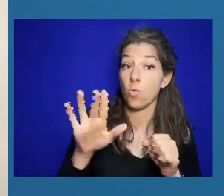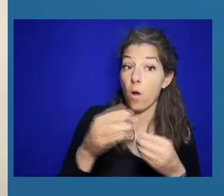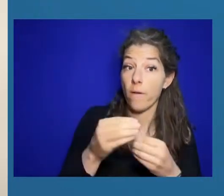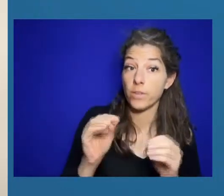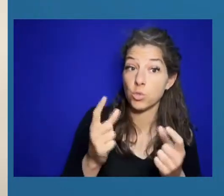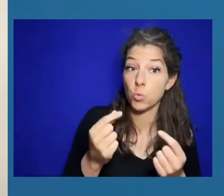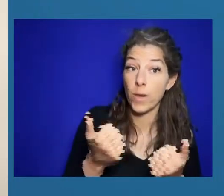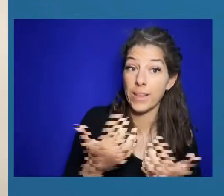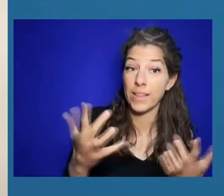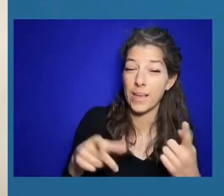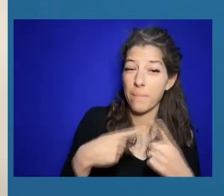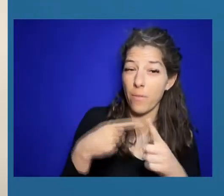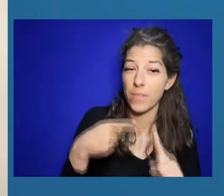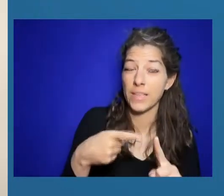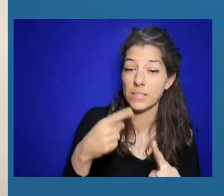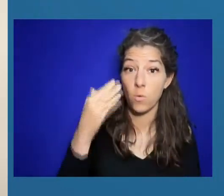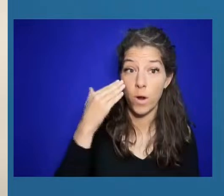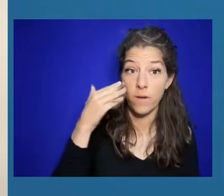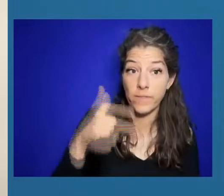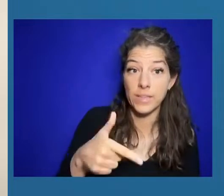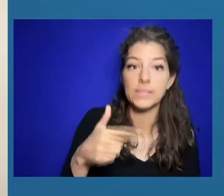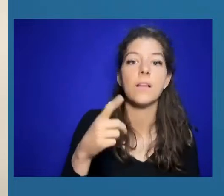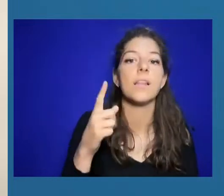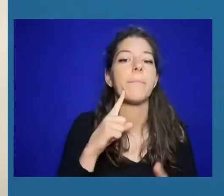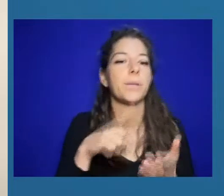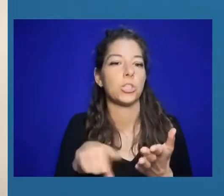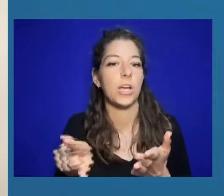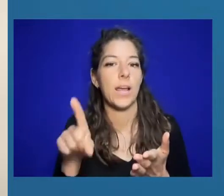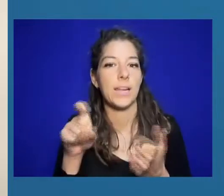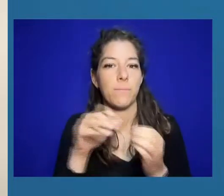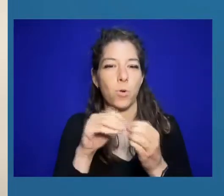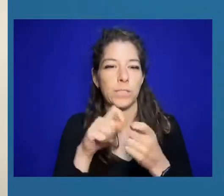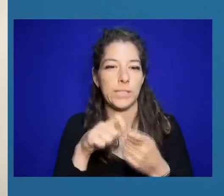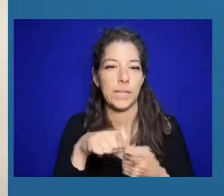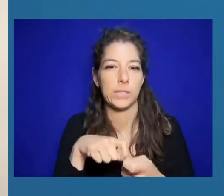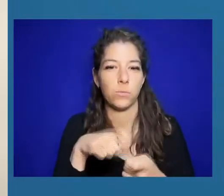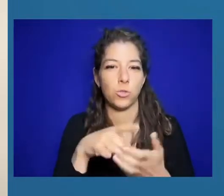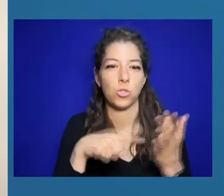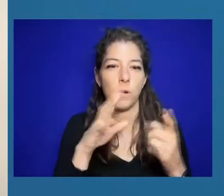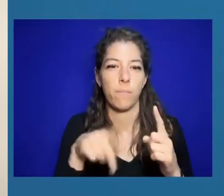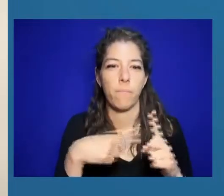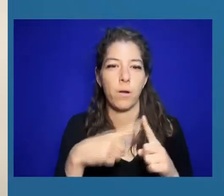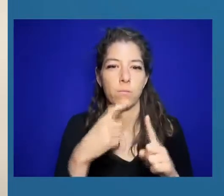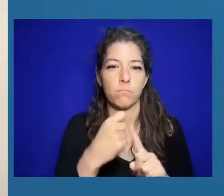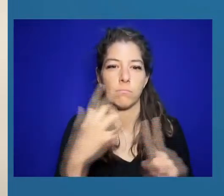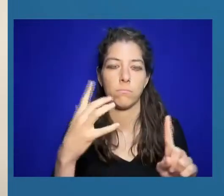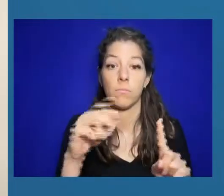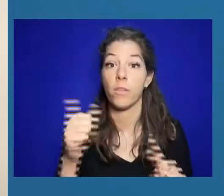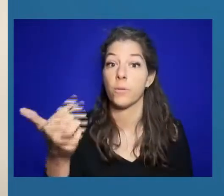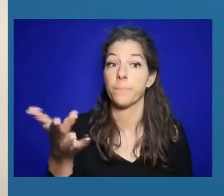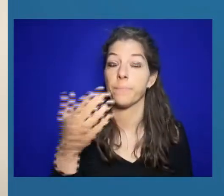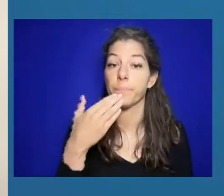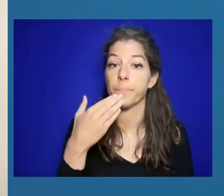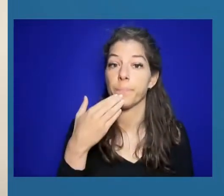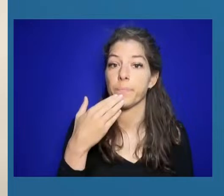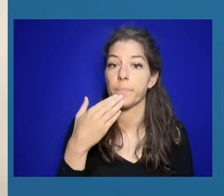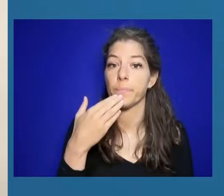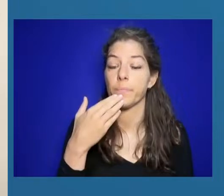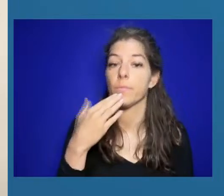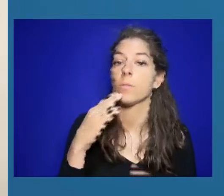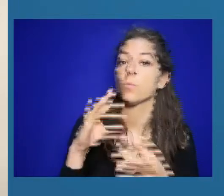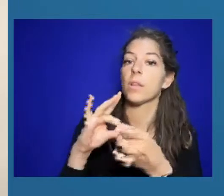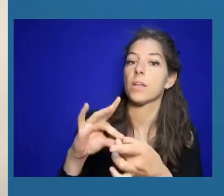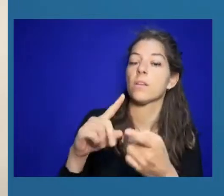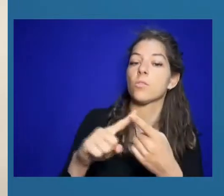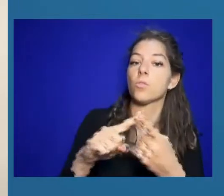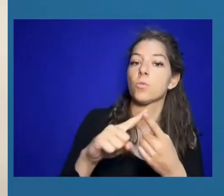this? Are you aware of this? Let me check into this. No, I need more details on what you're talking about. Anything else? With regards to the